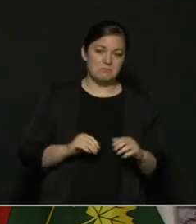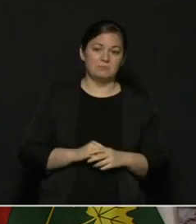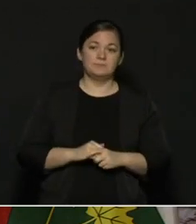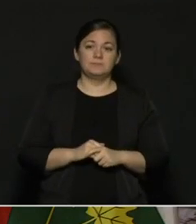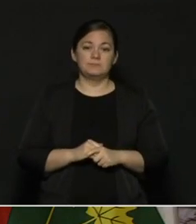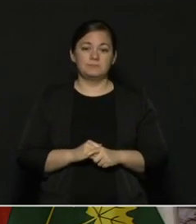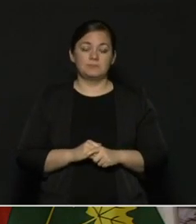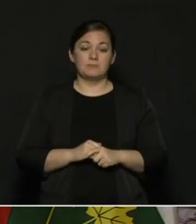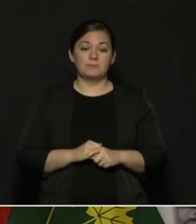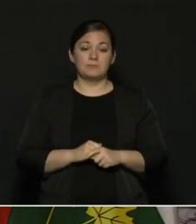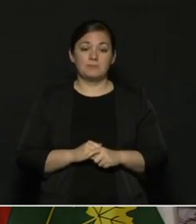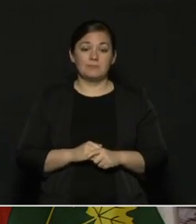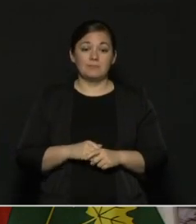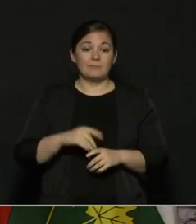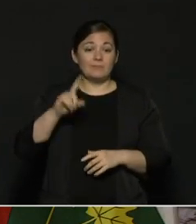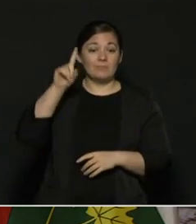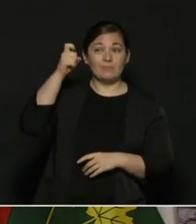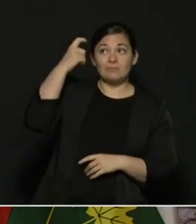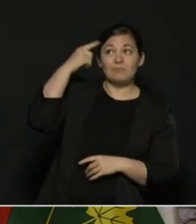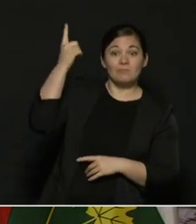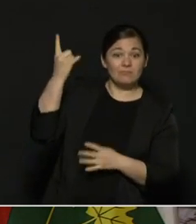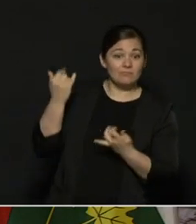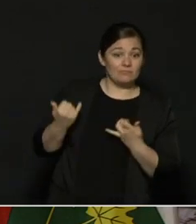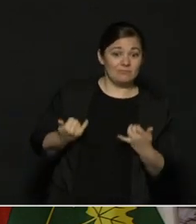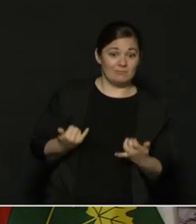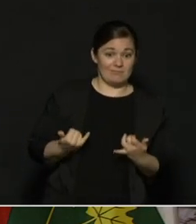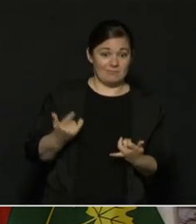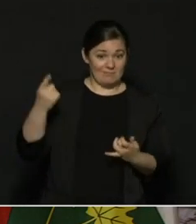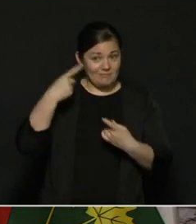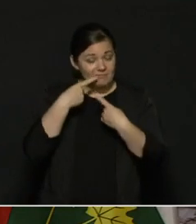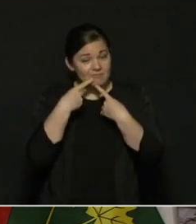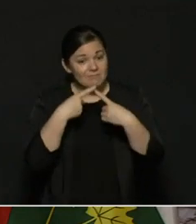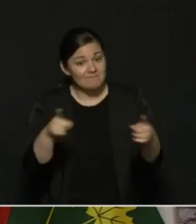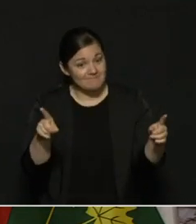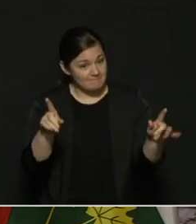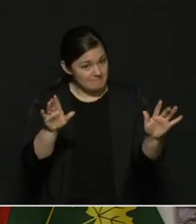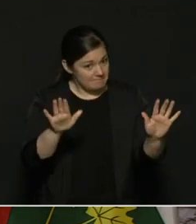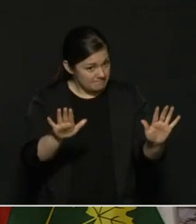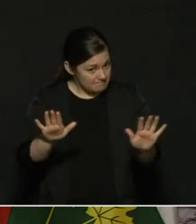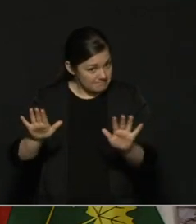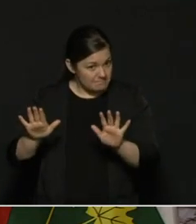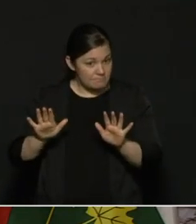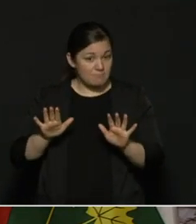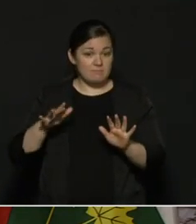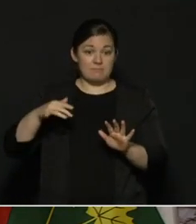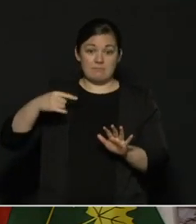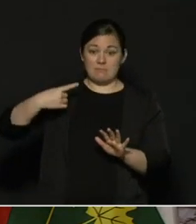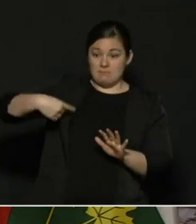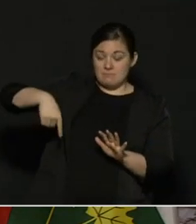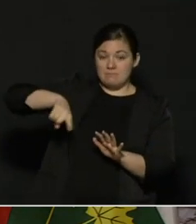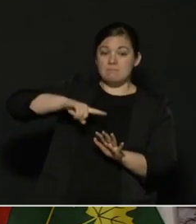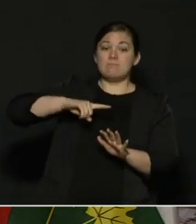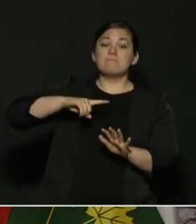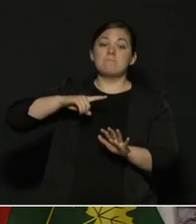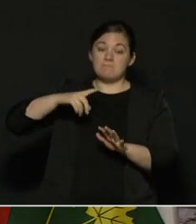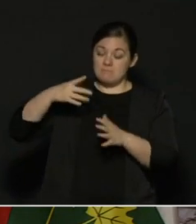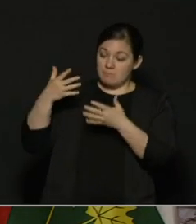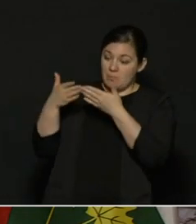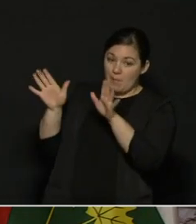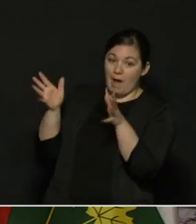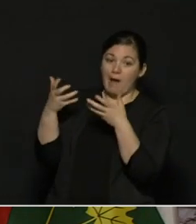the Premier that with inconsistency with our recommendations of our public health measures, they